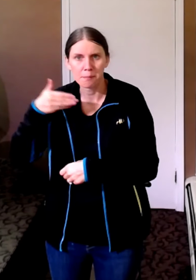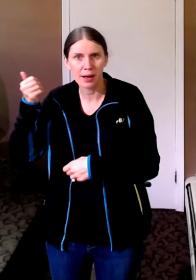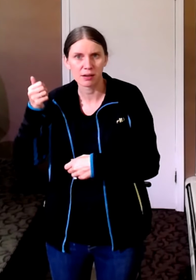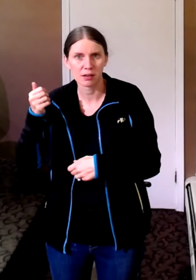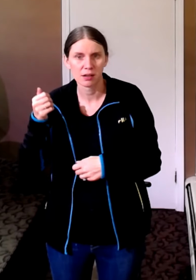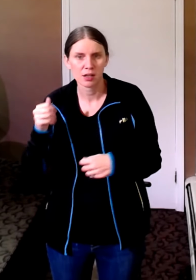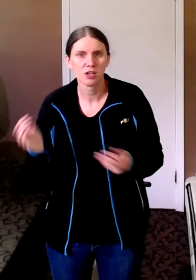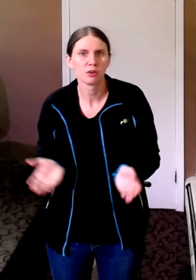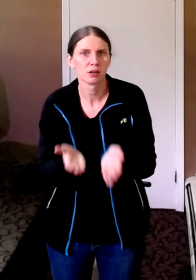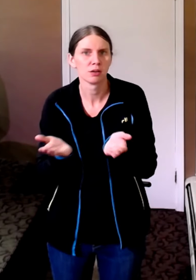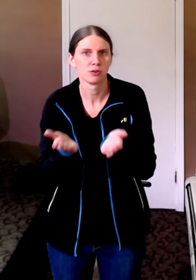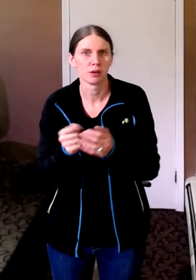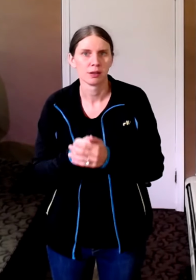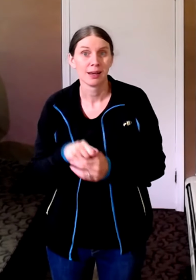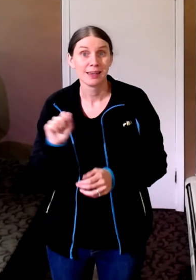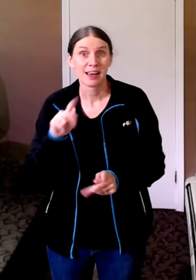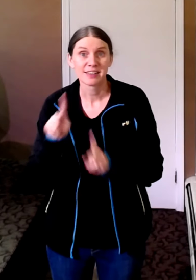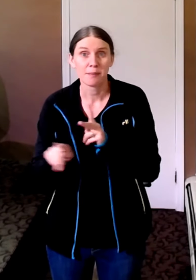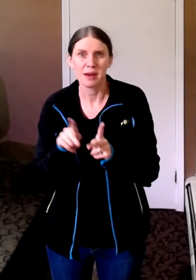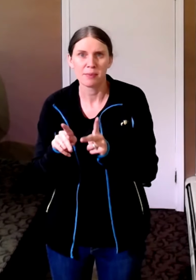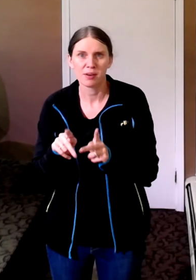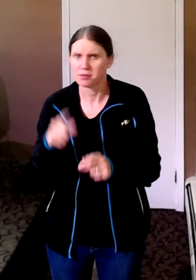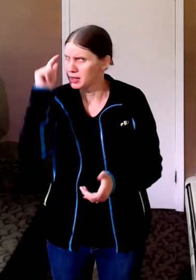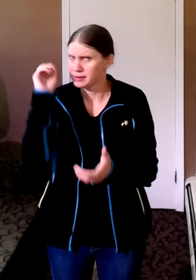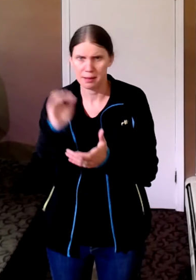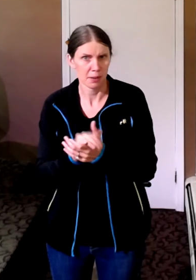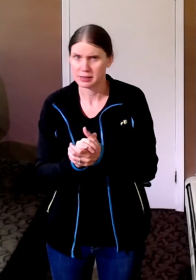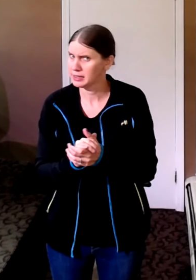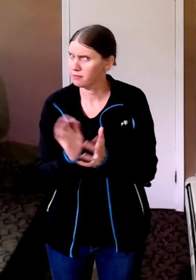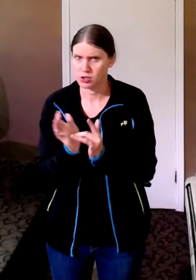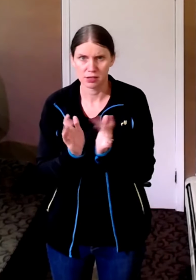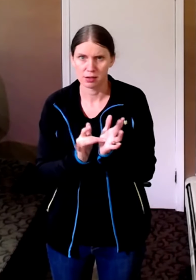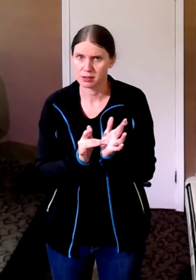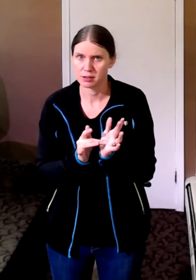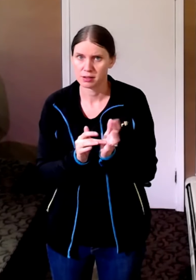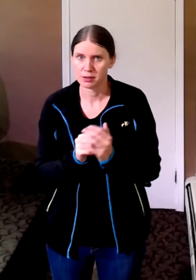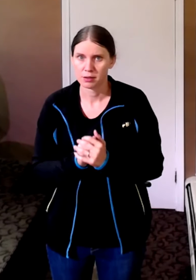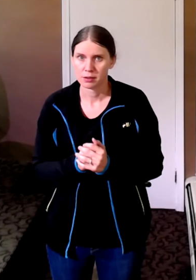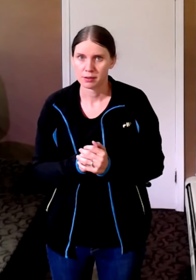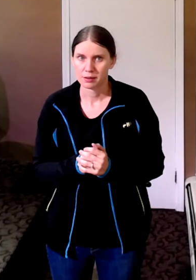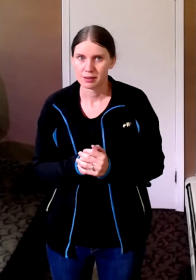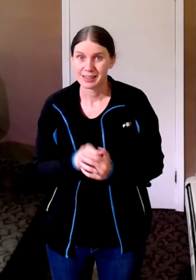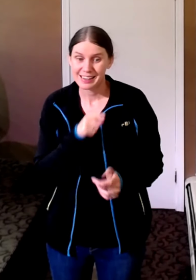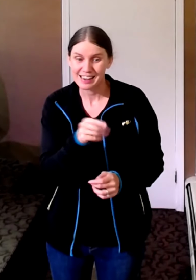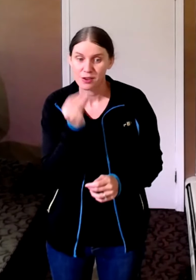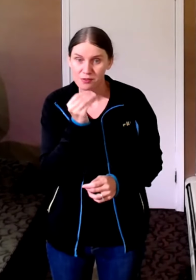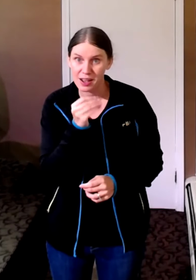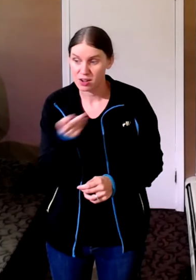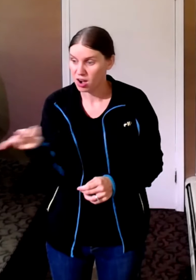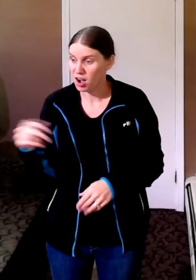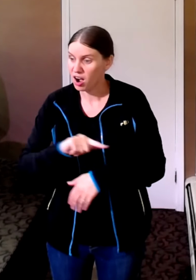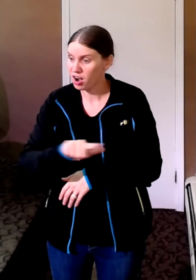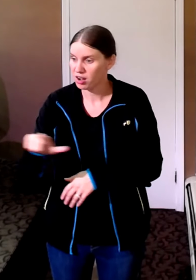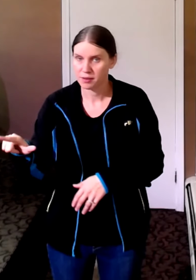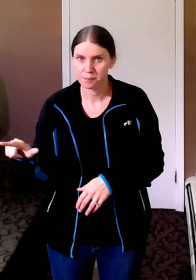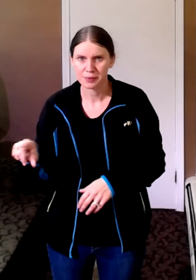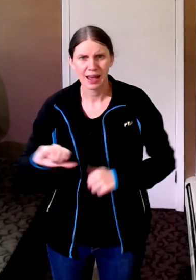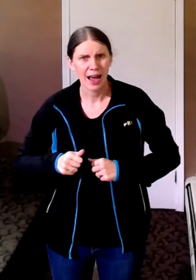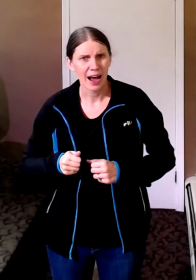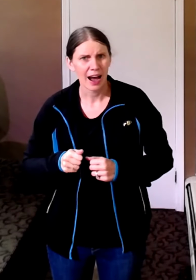encourage. Even the people that didn't believe in him, he fed them too. How many of